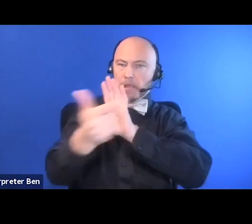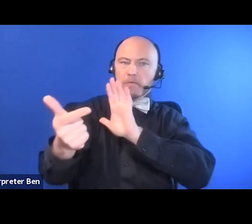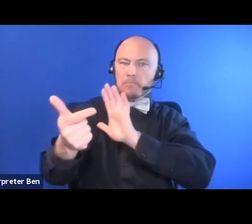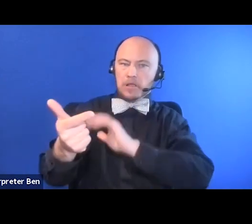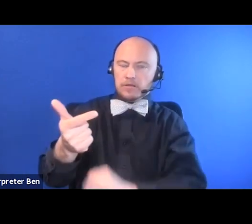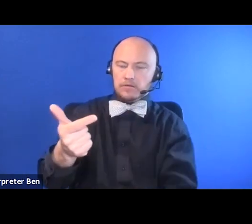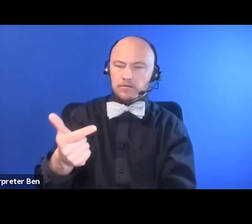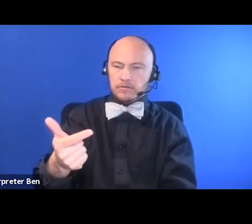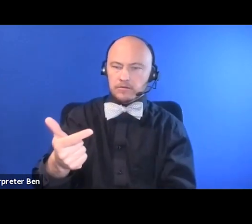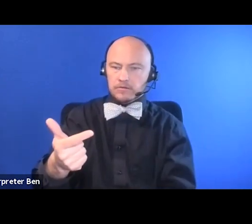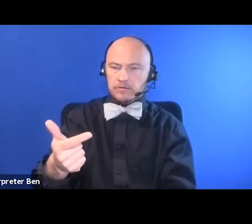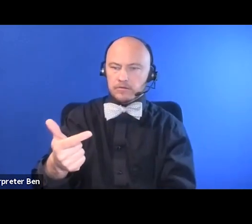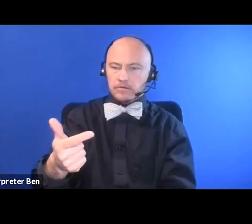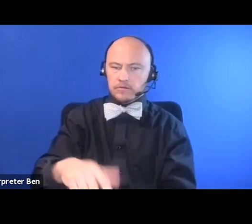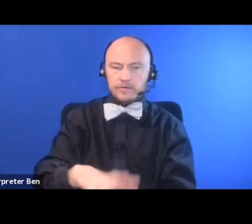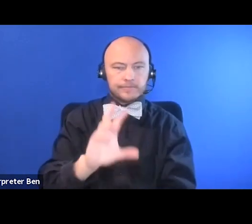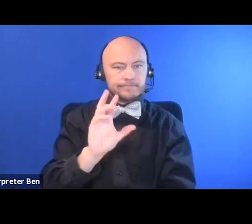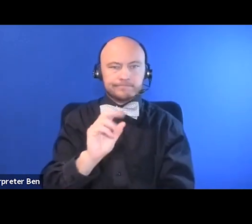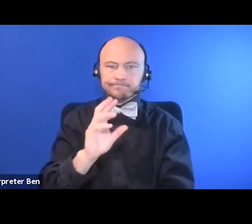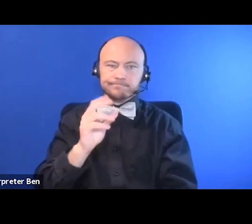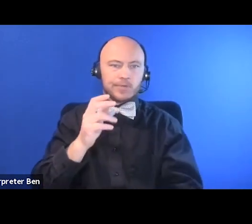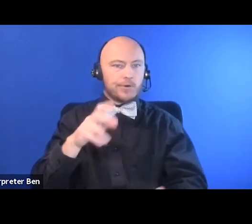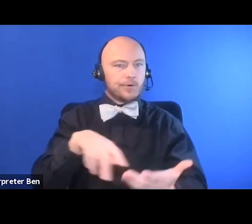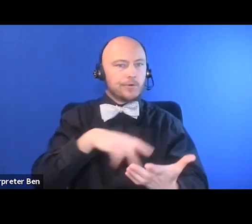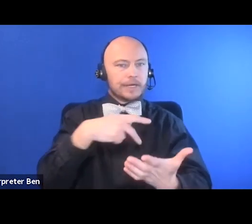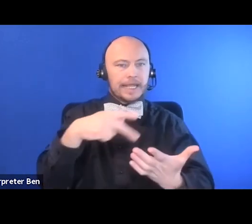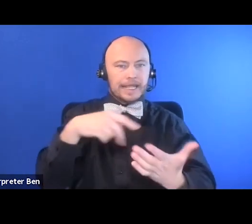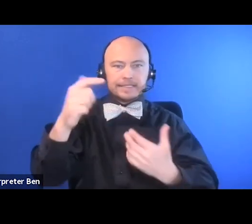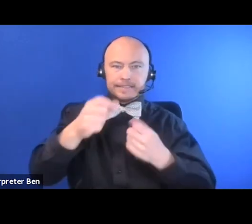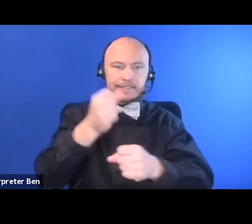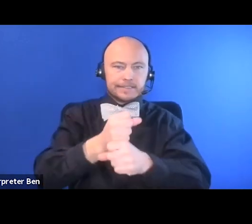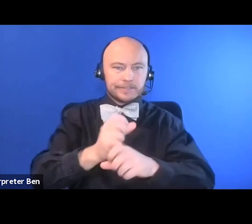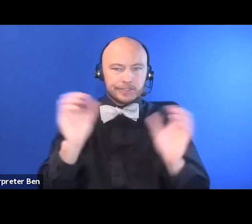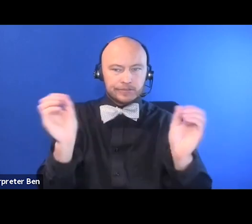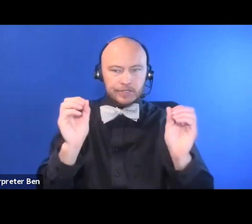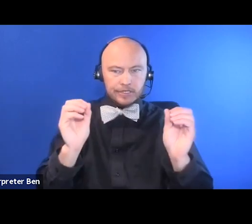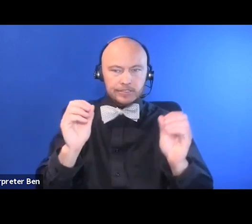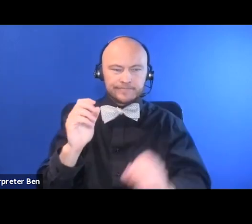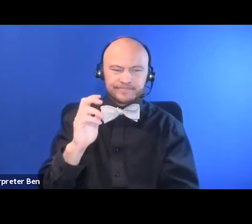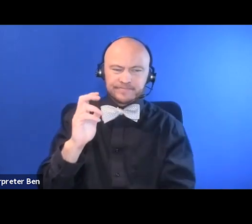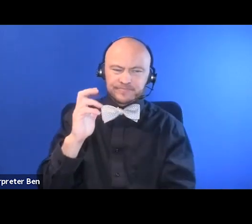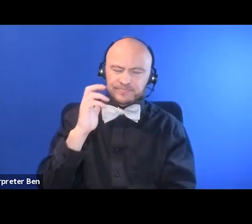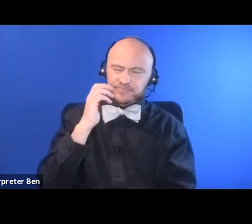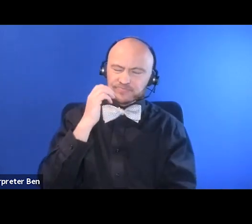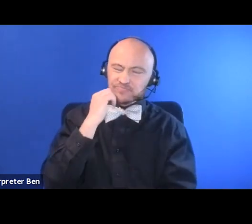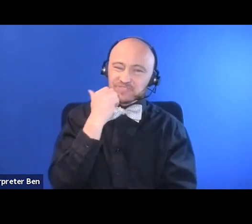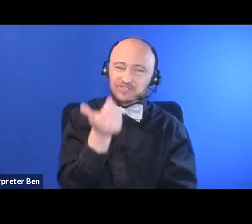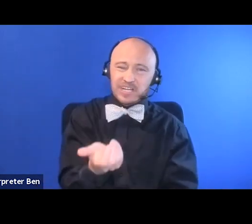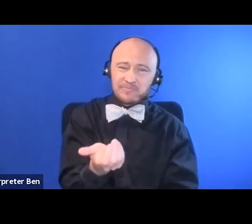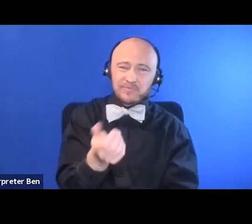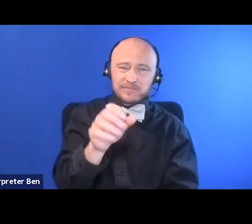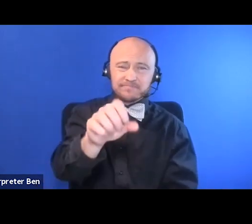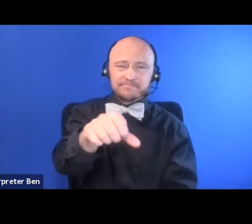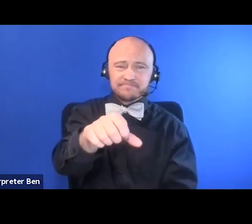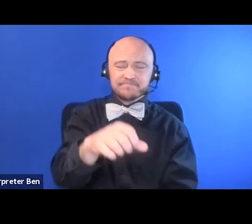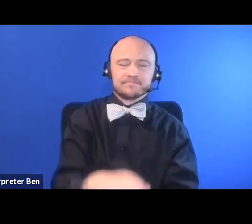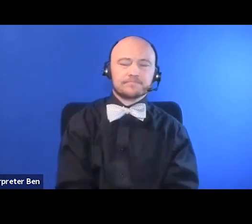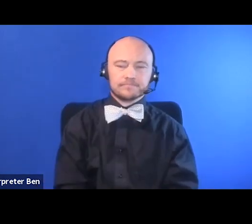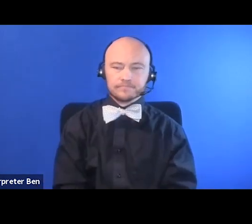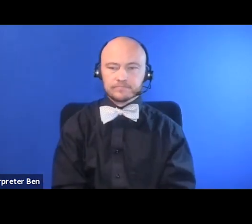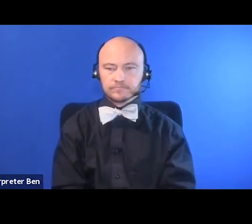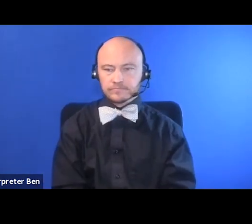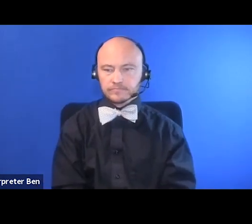No bon odori this year. A shame, I added.